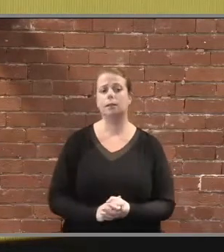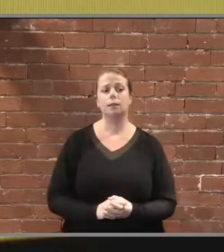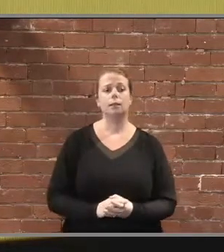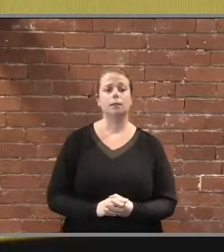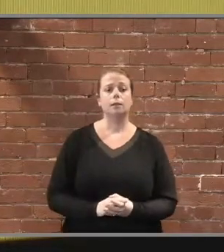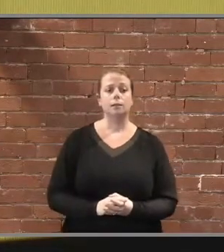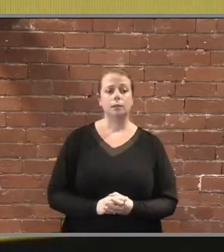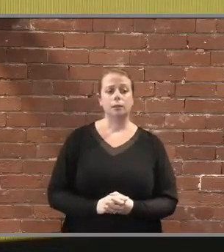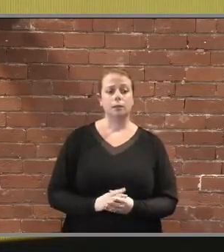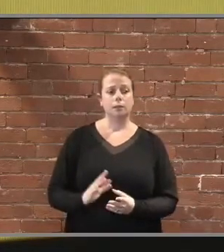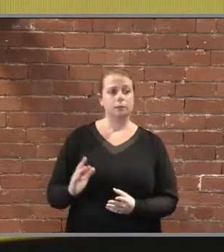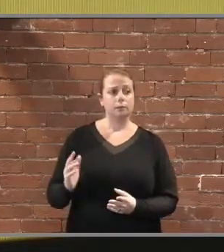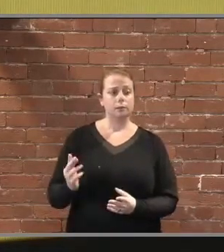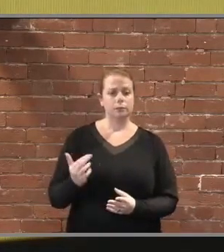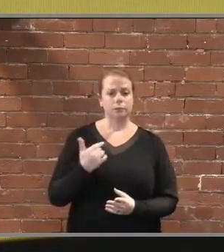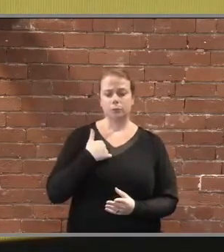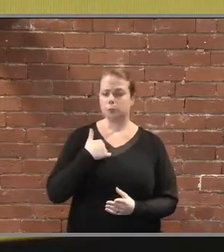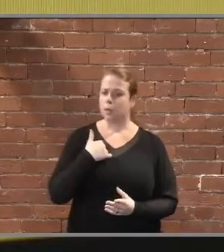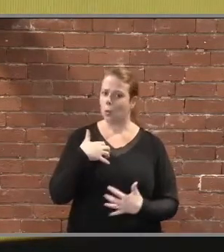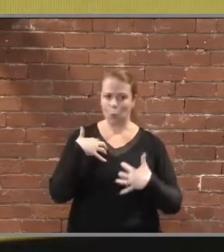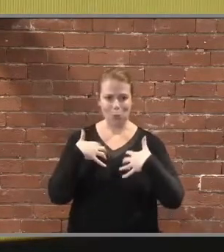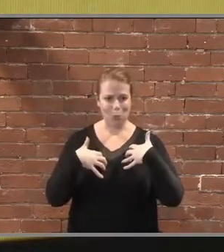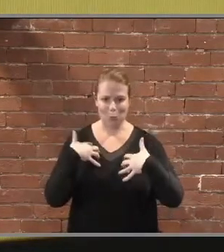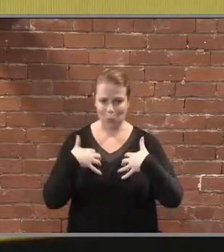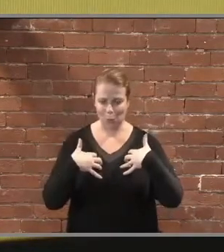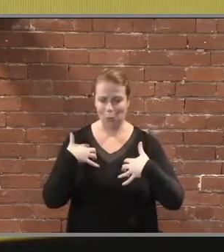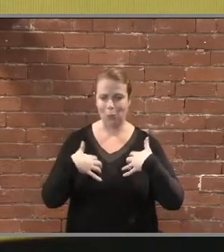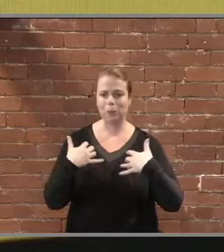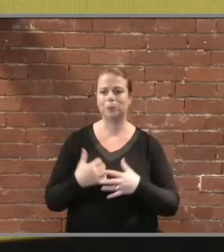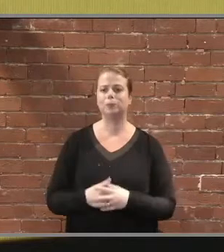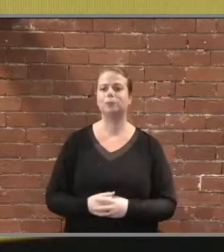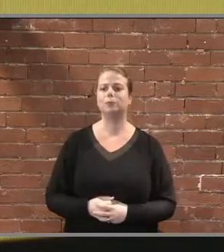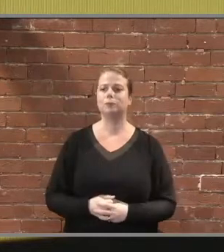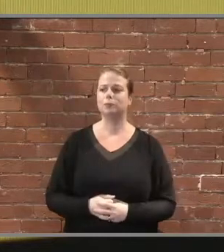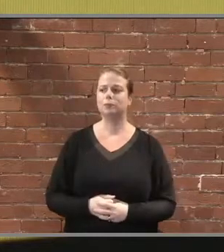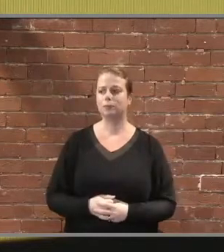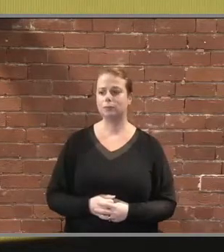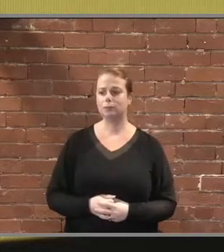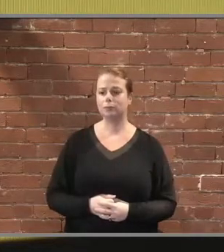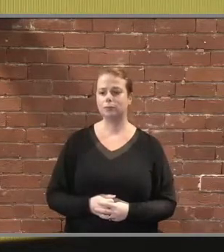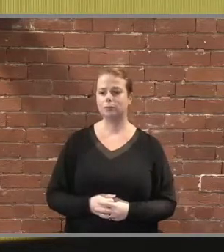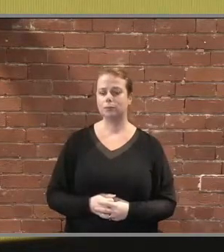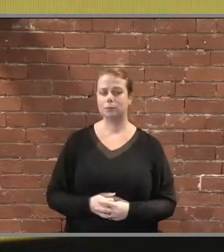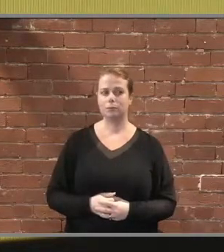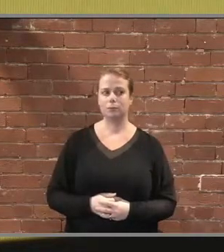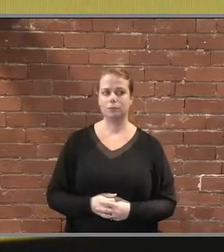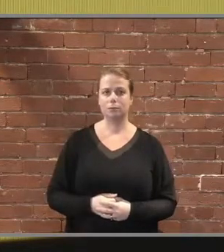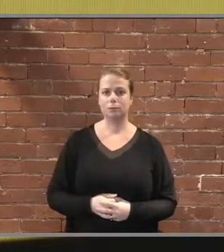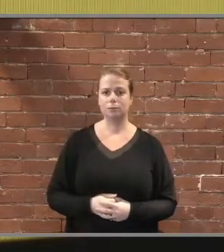me, that was really exciting to see. And, obviously,